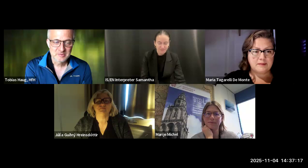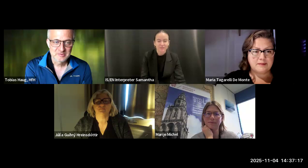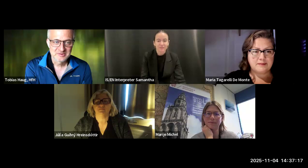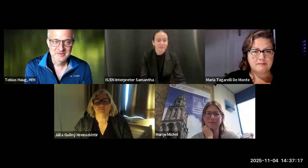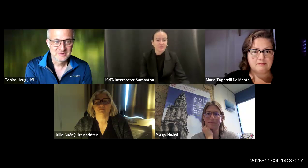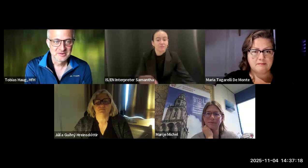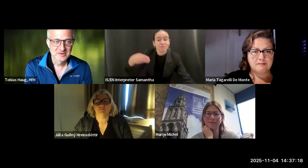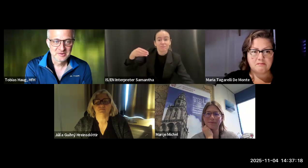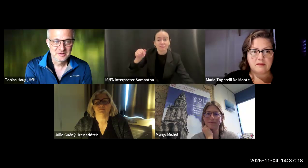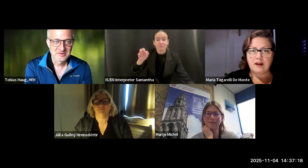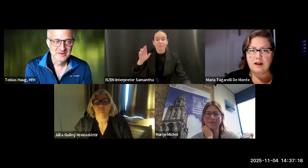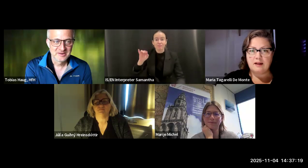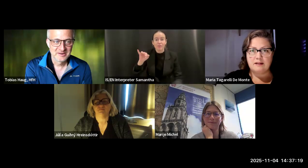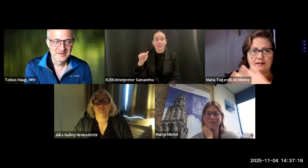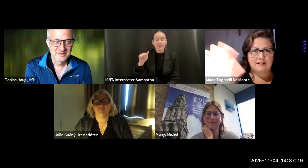Maria?